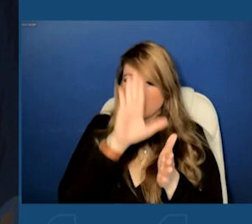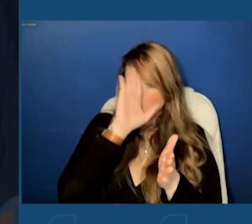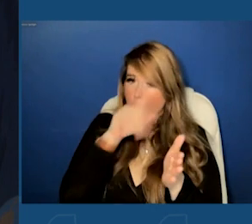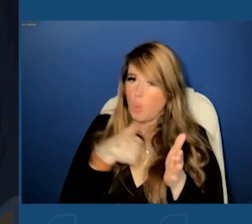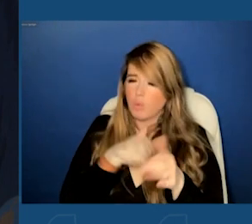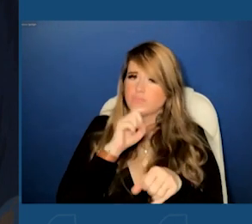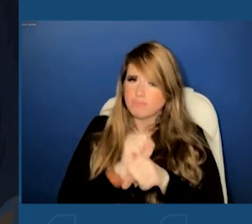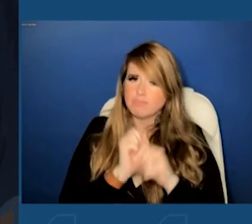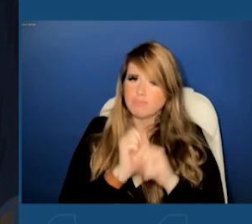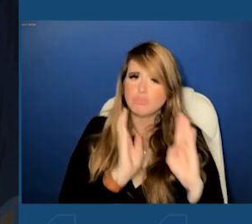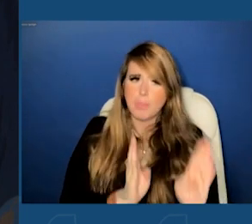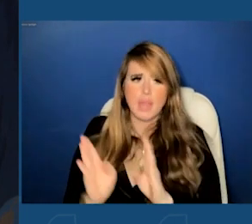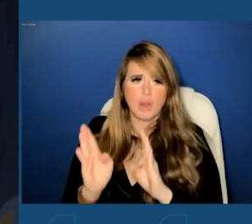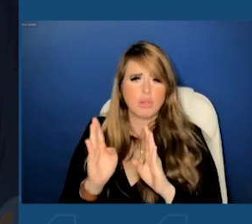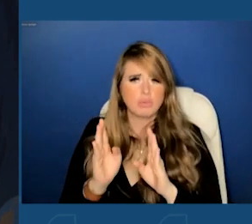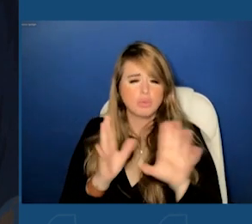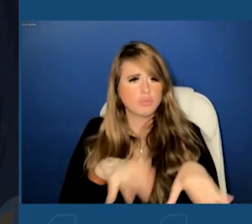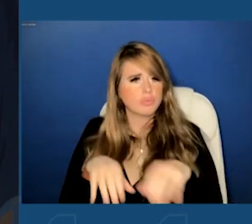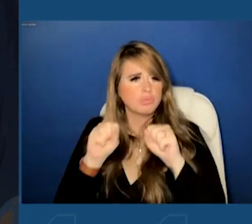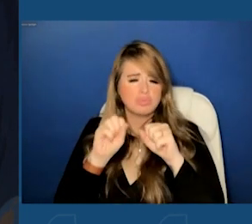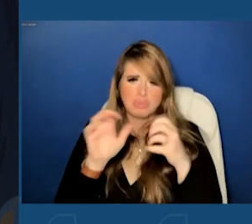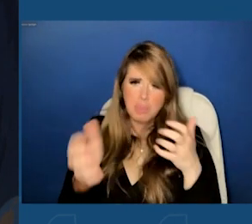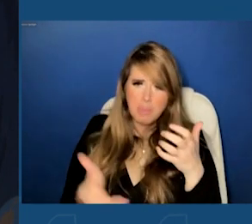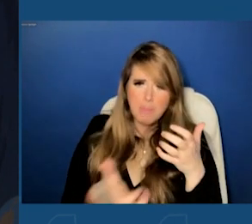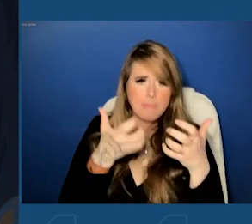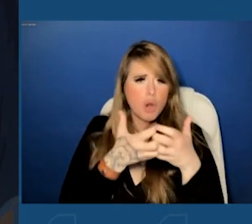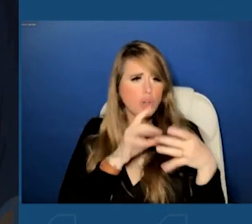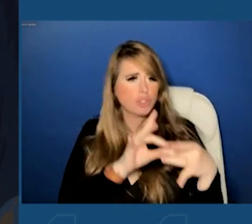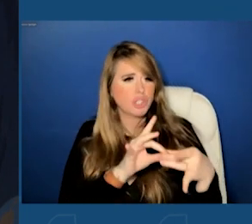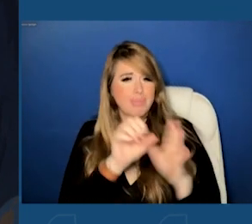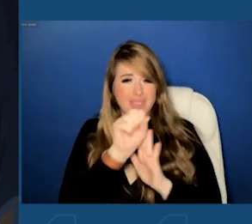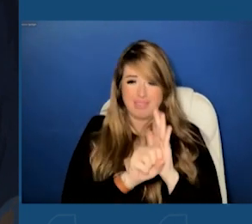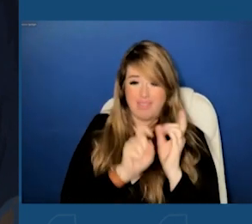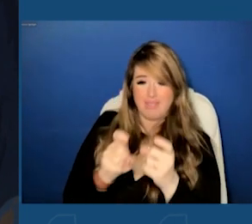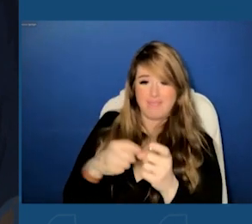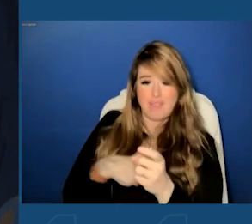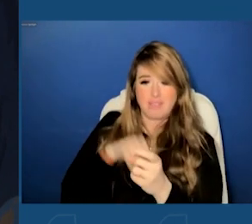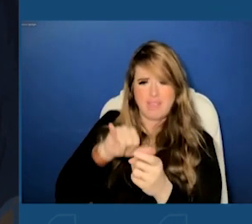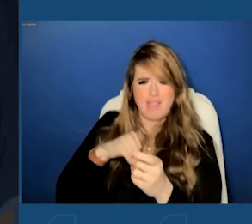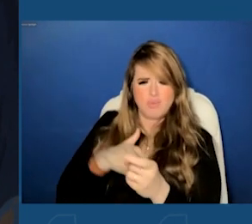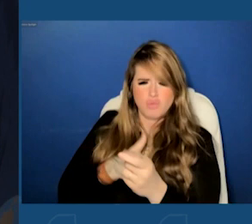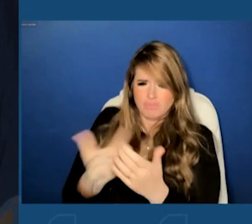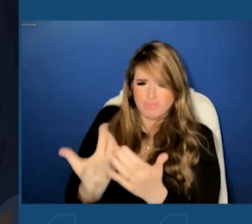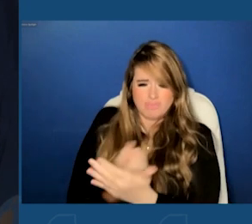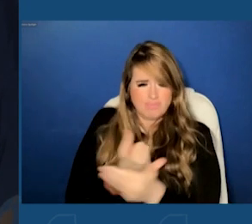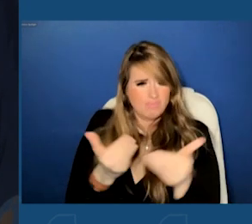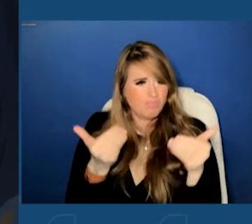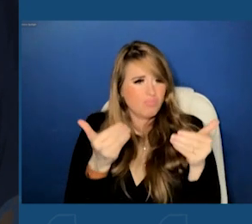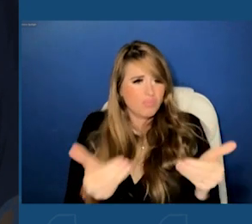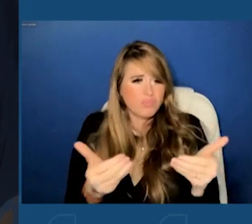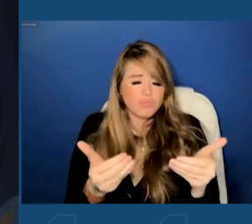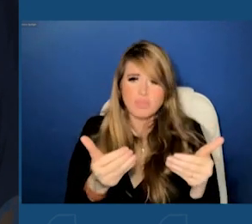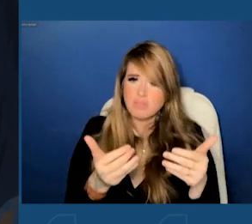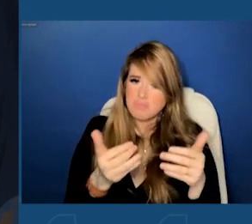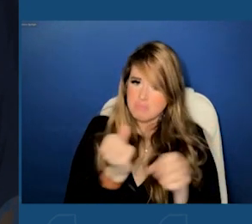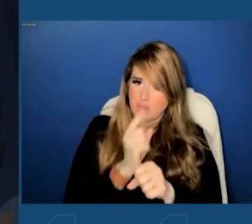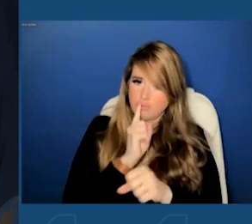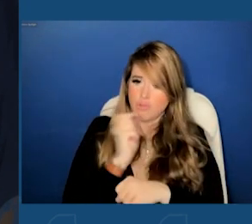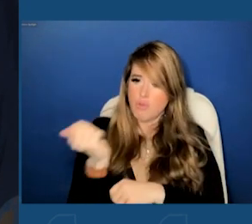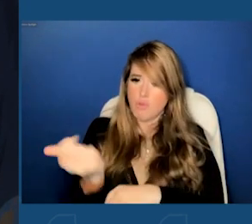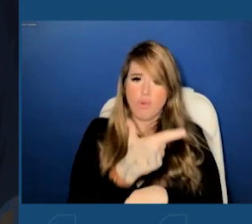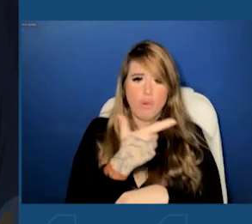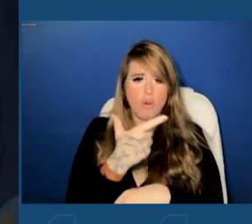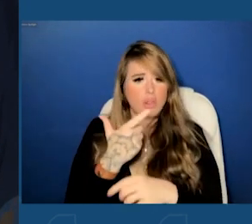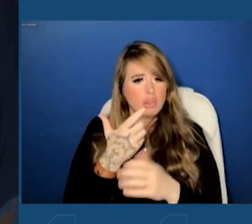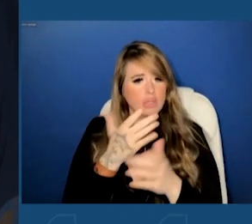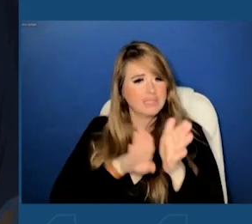the state has handed to us, and we're going to hold developers accountable. We're going to do the things that are necessary to make sure that